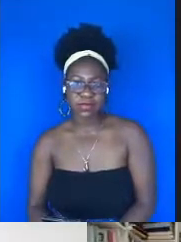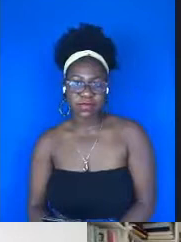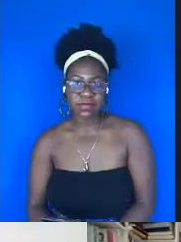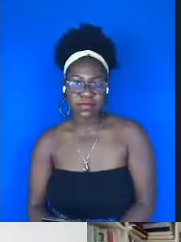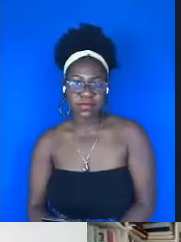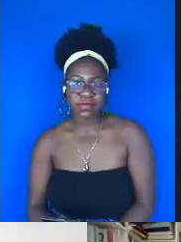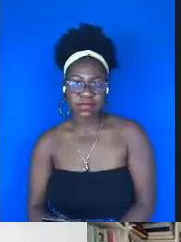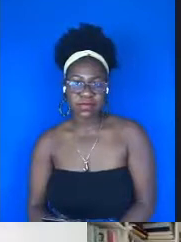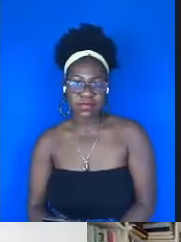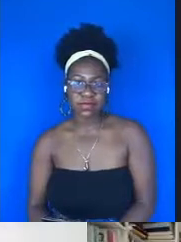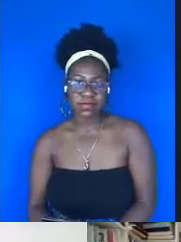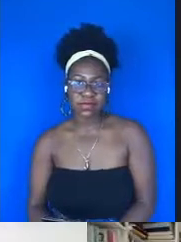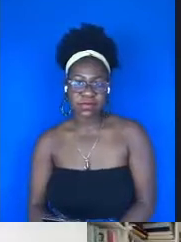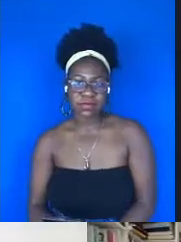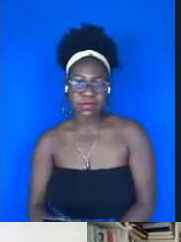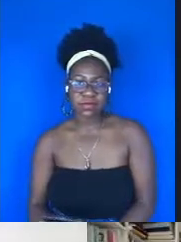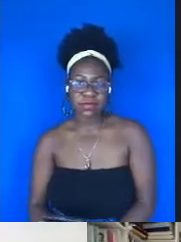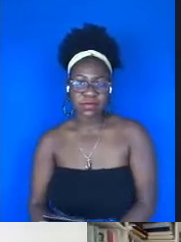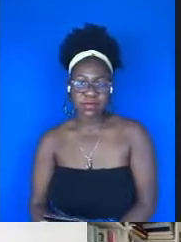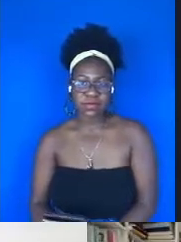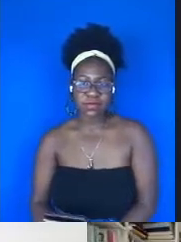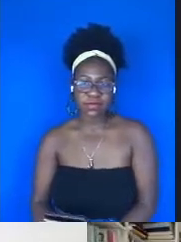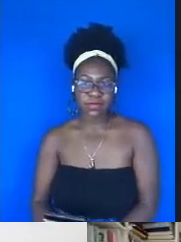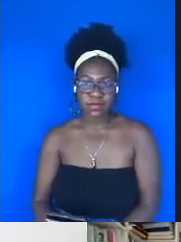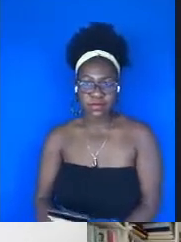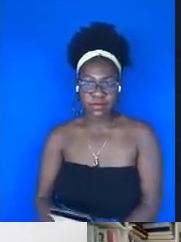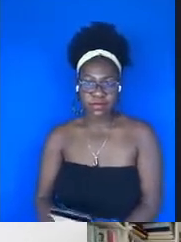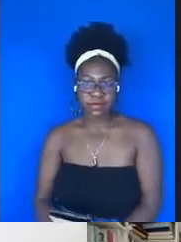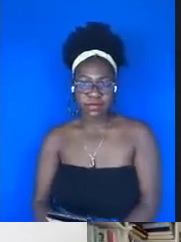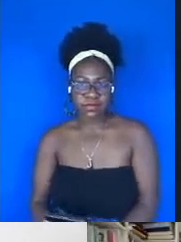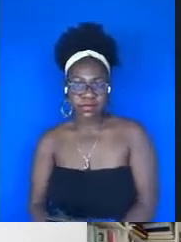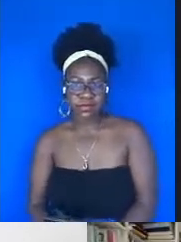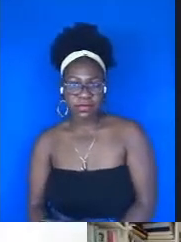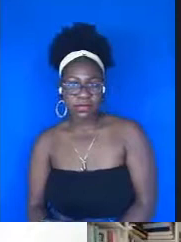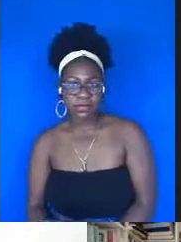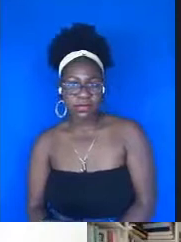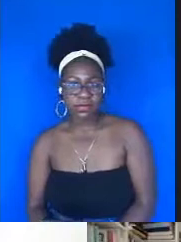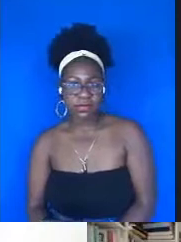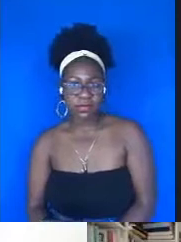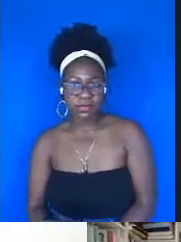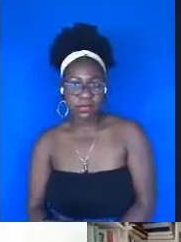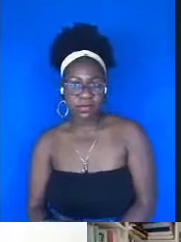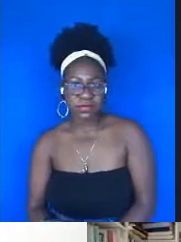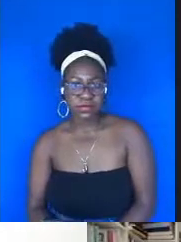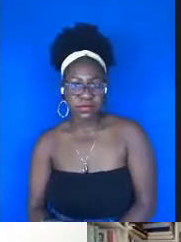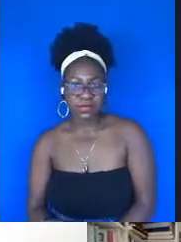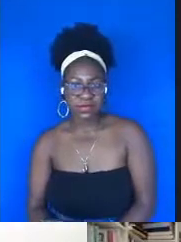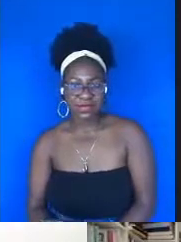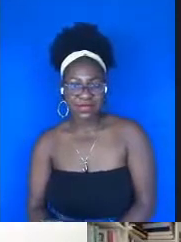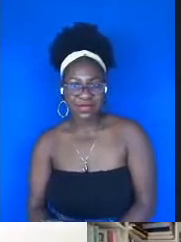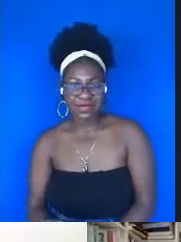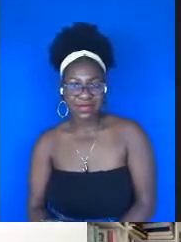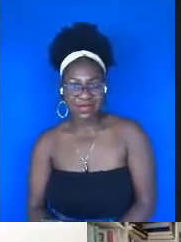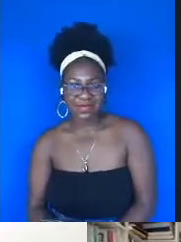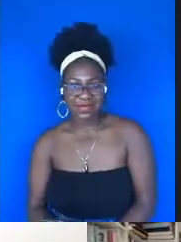I, for instance, put a little bottle with water in front of my kitchen window, and I put a curse on it so that if anybody